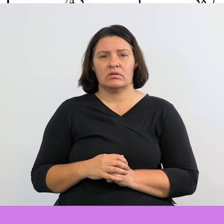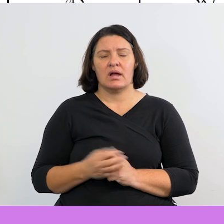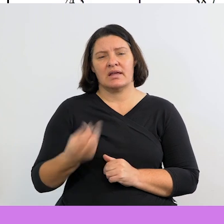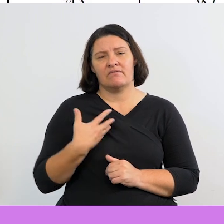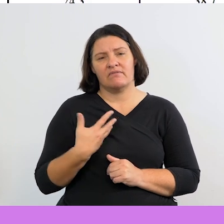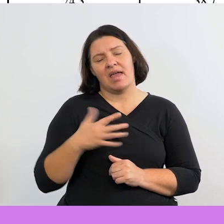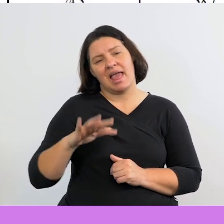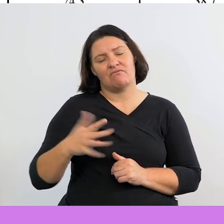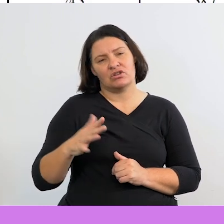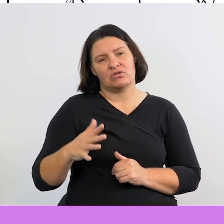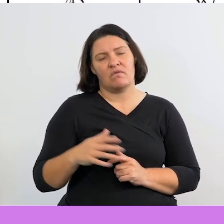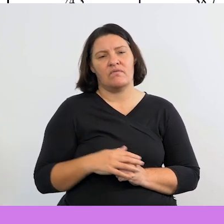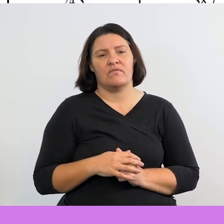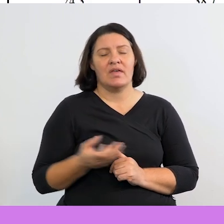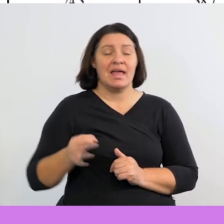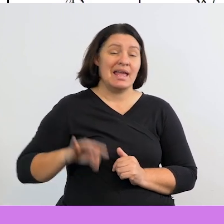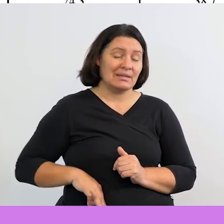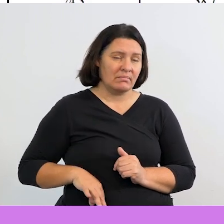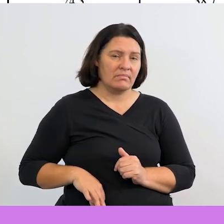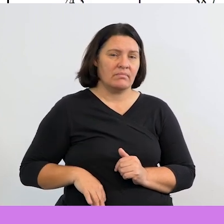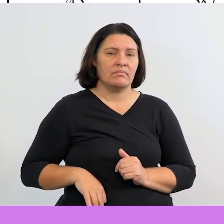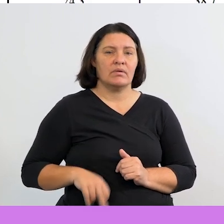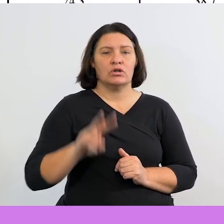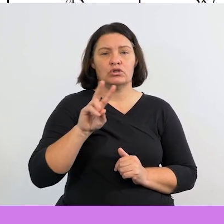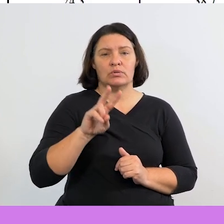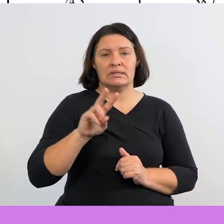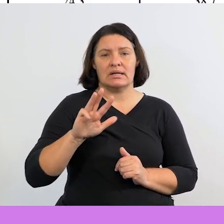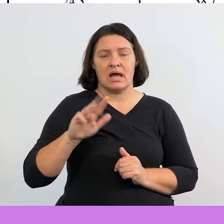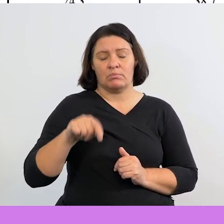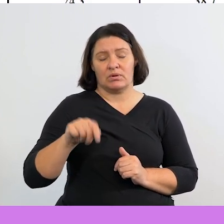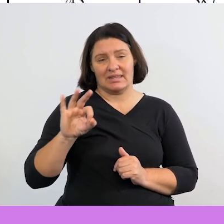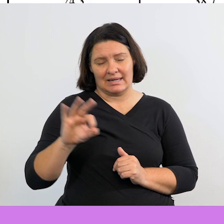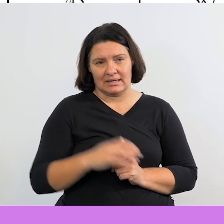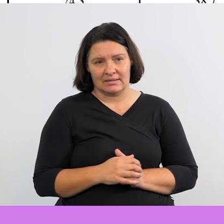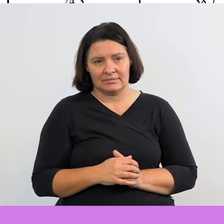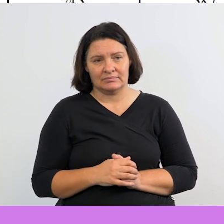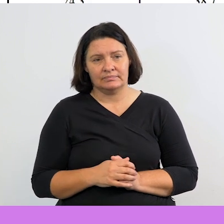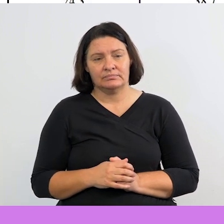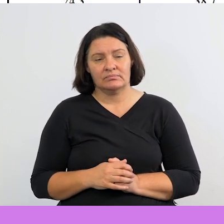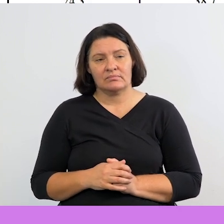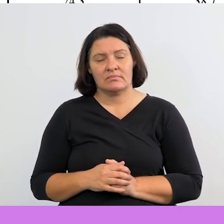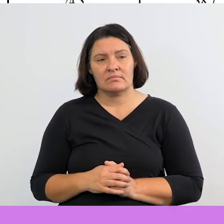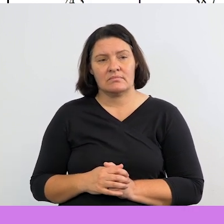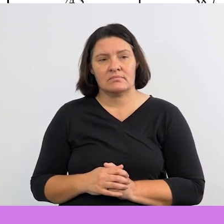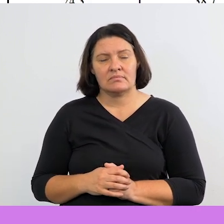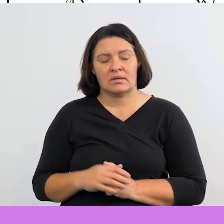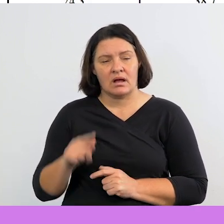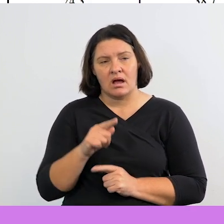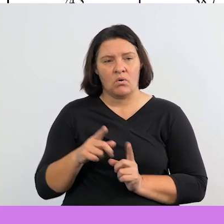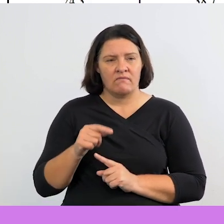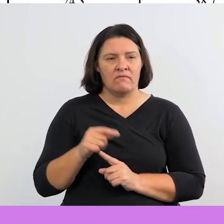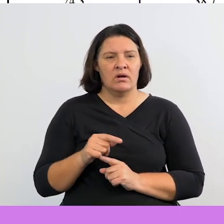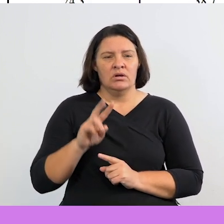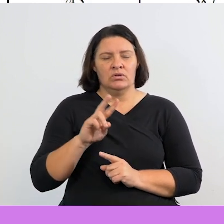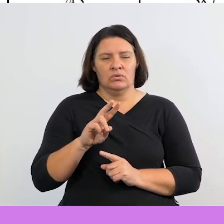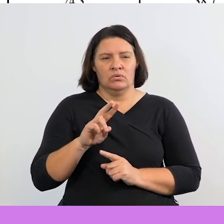2014. So that will give us an average percentage income of 29,3. So let's quickly go there. Here is